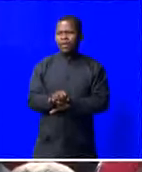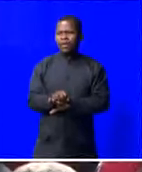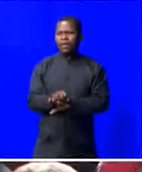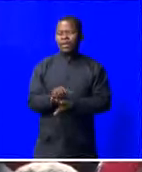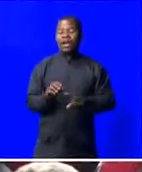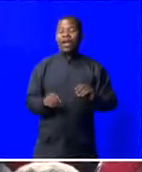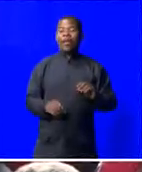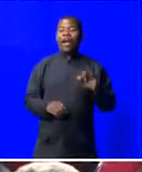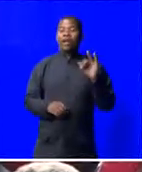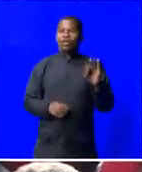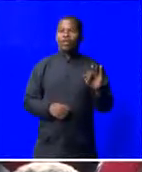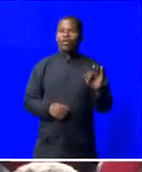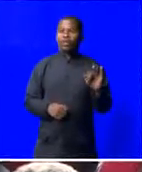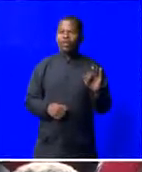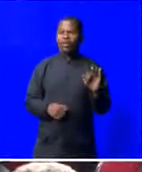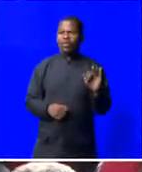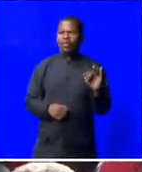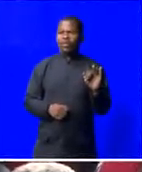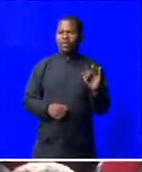Lenyeke